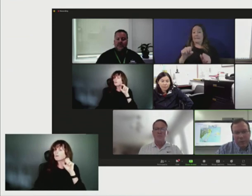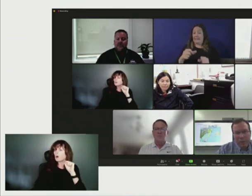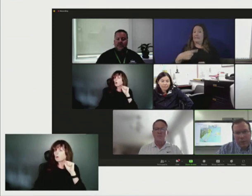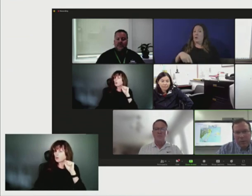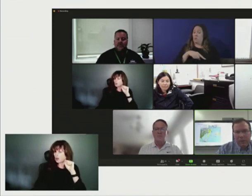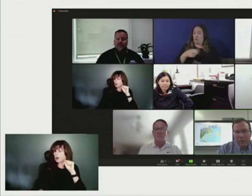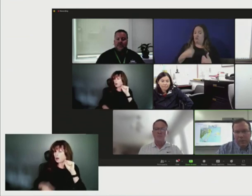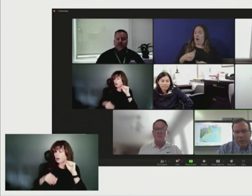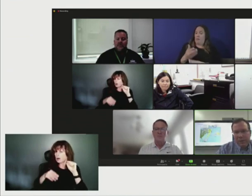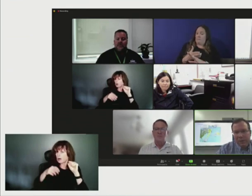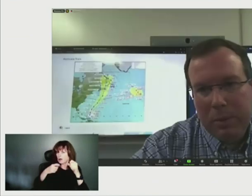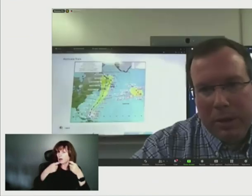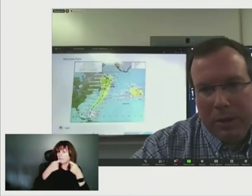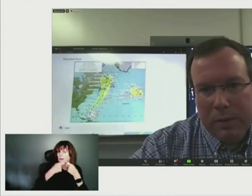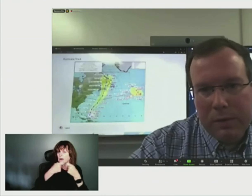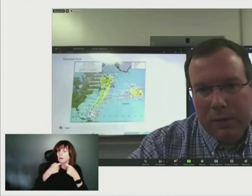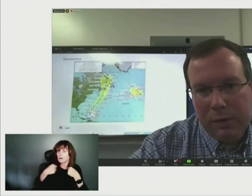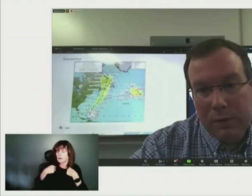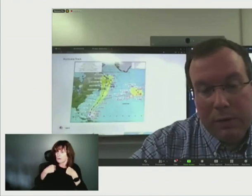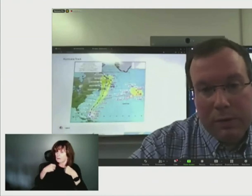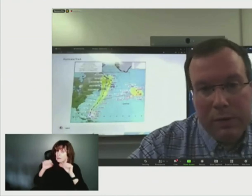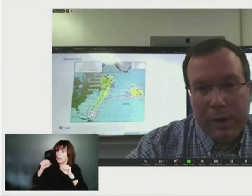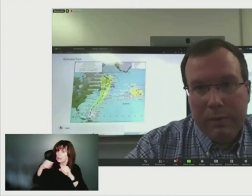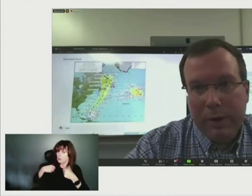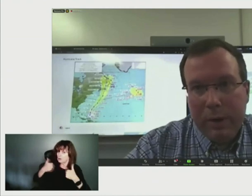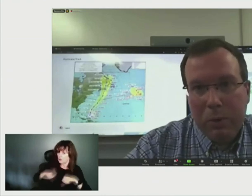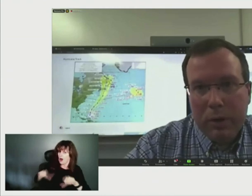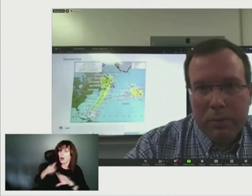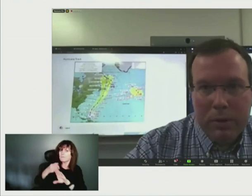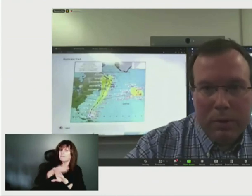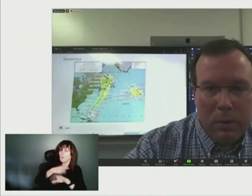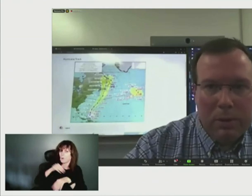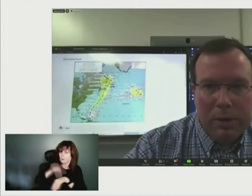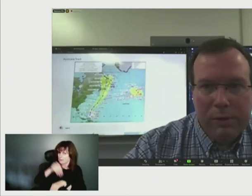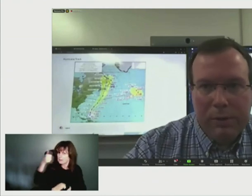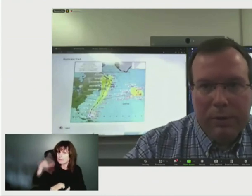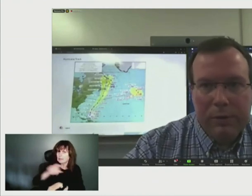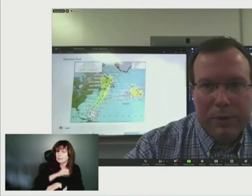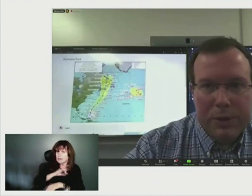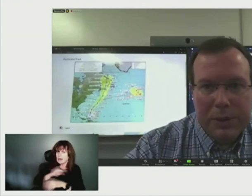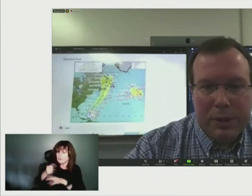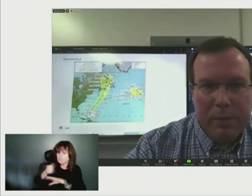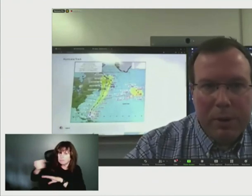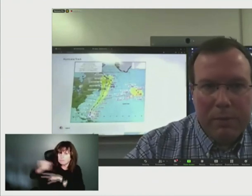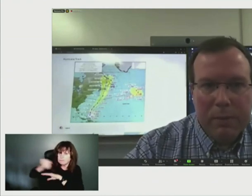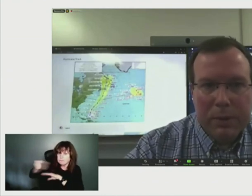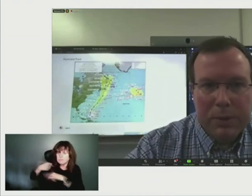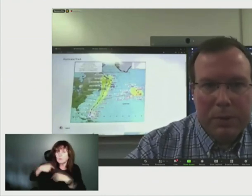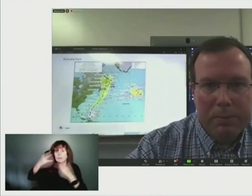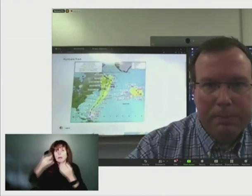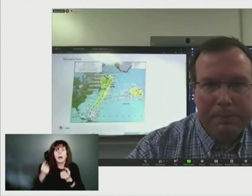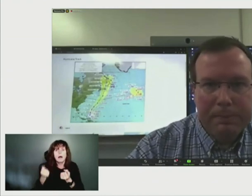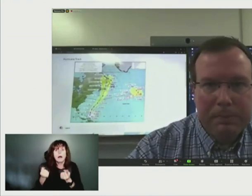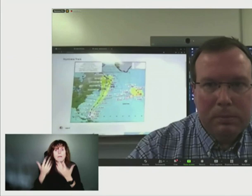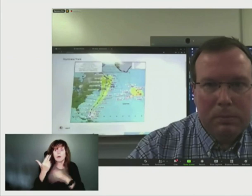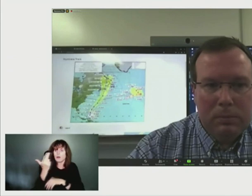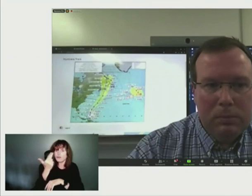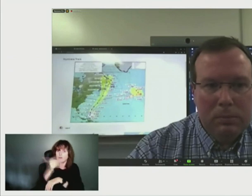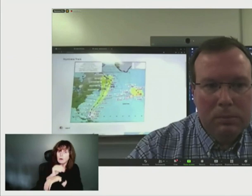storm. So in this case, we'll be making those decisions Thursday night and Friday morning, but there will be additional resources in Cape Breton for the storm.